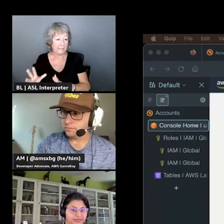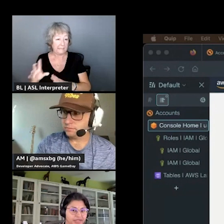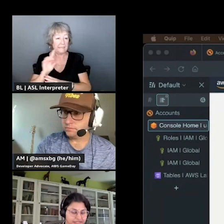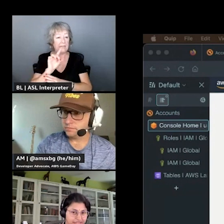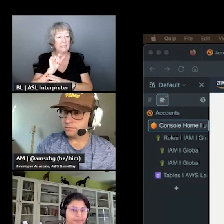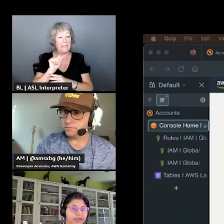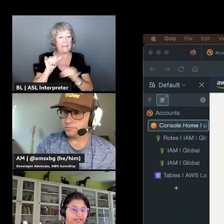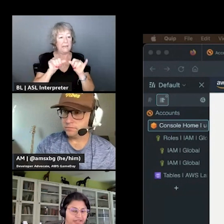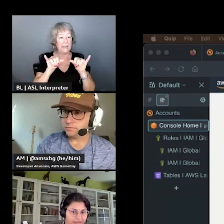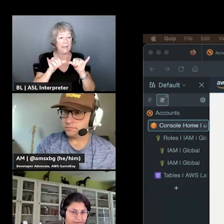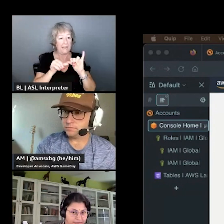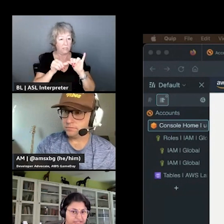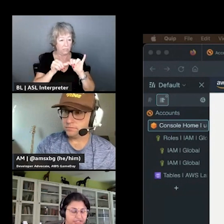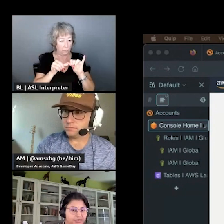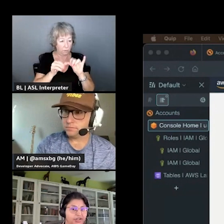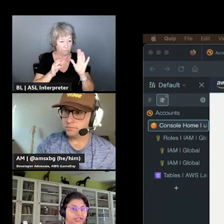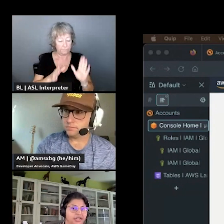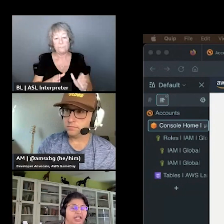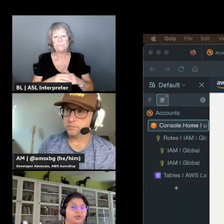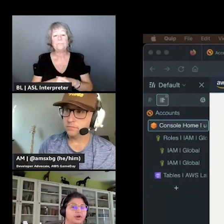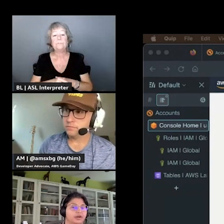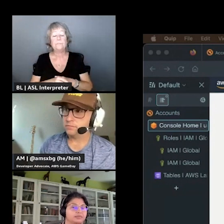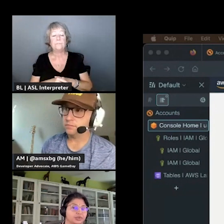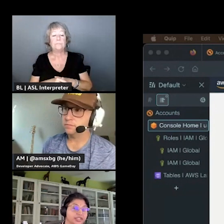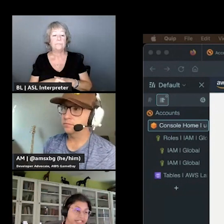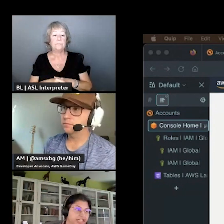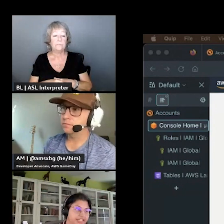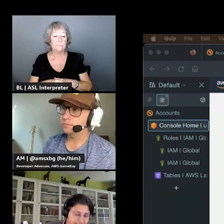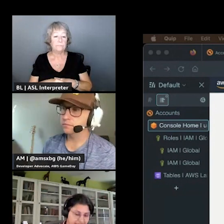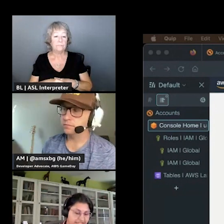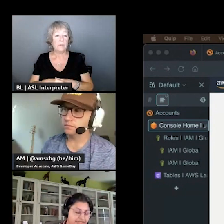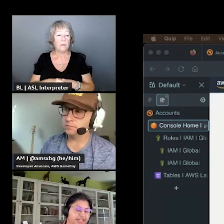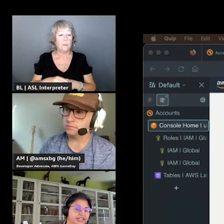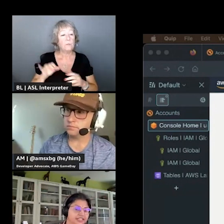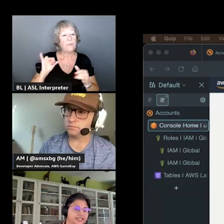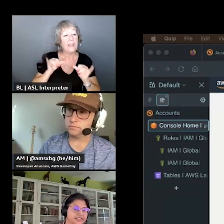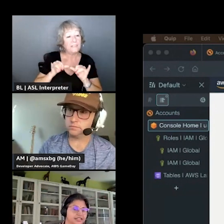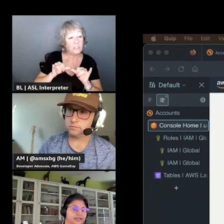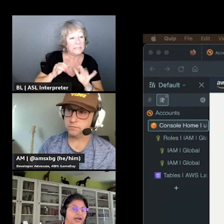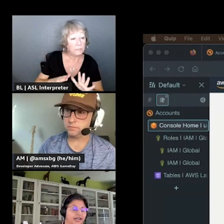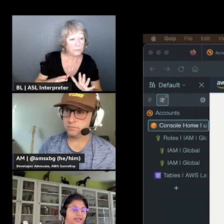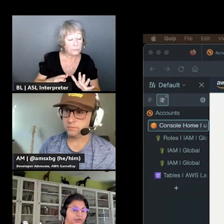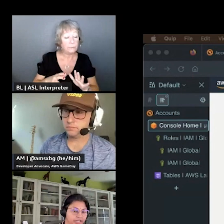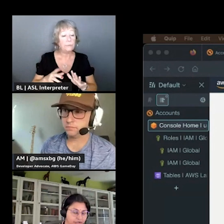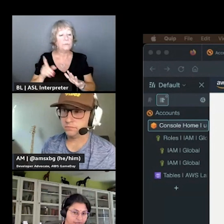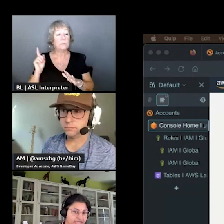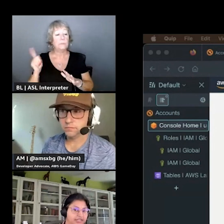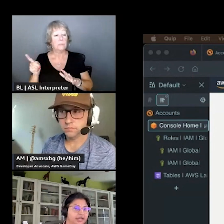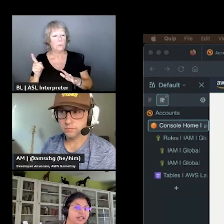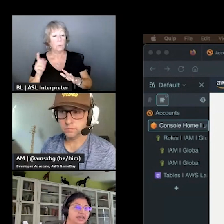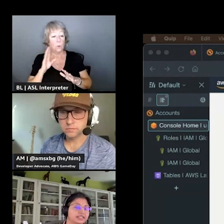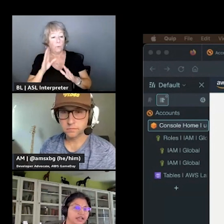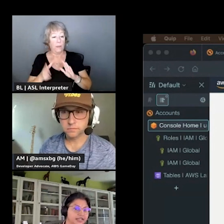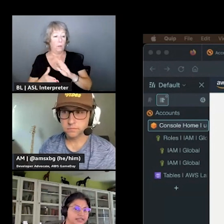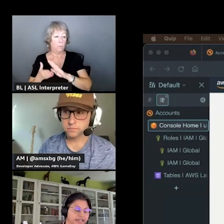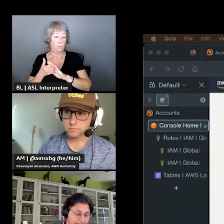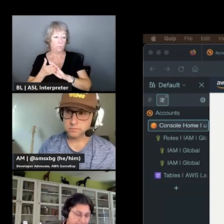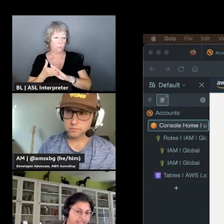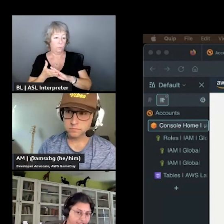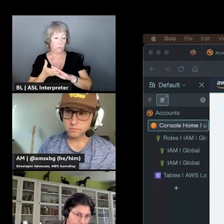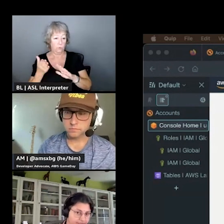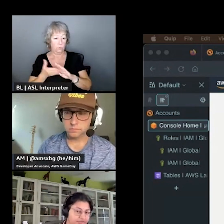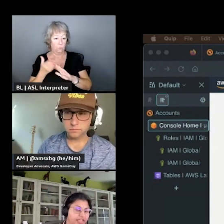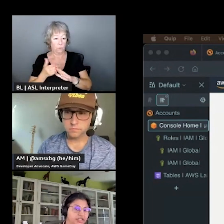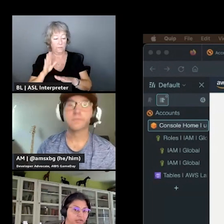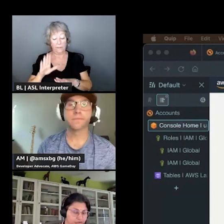to set up permissions for. So the data engineer is going to run their